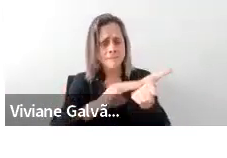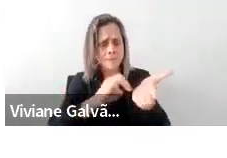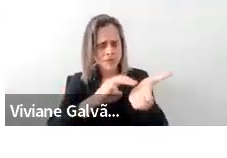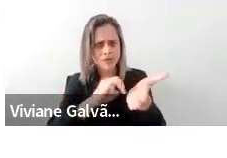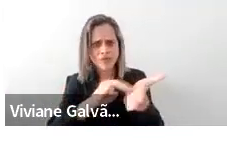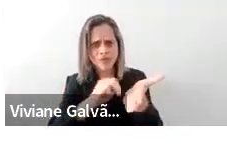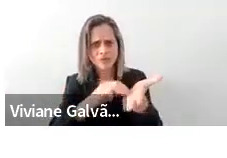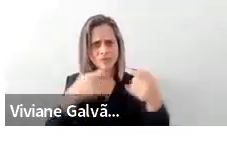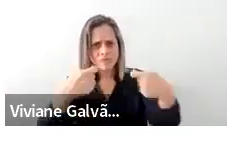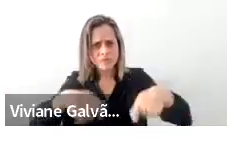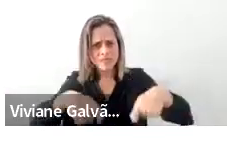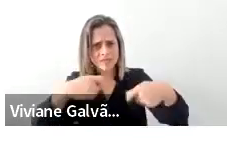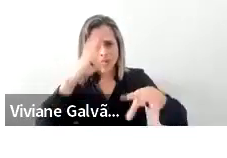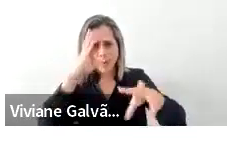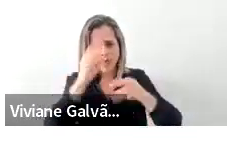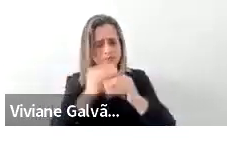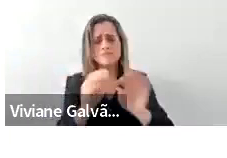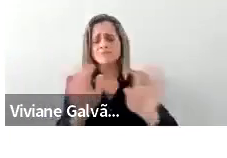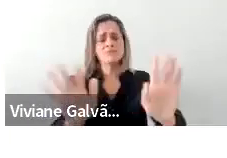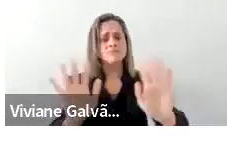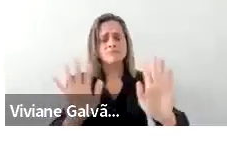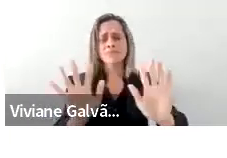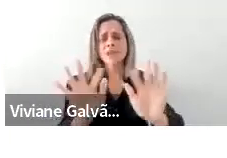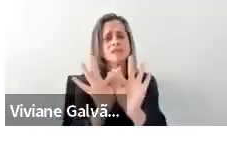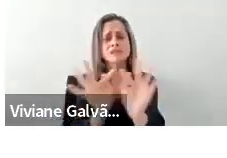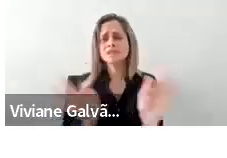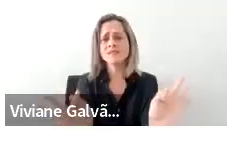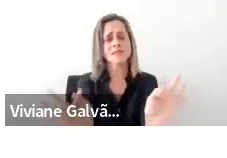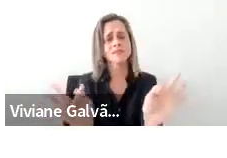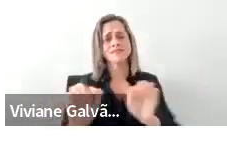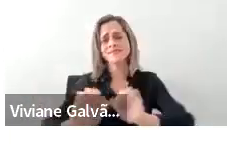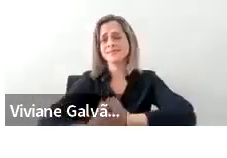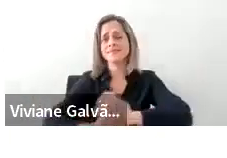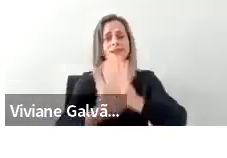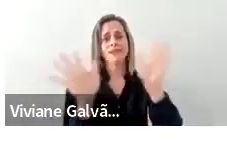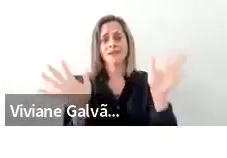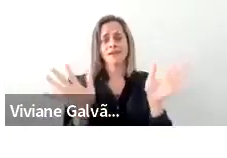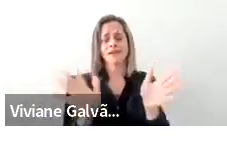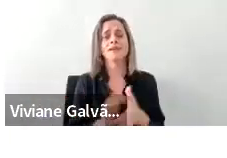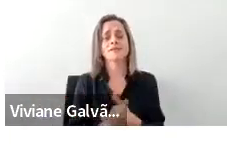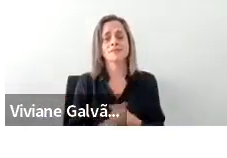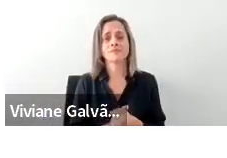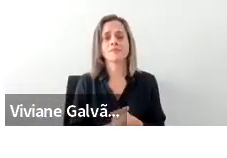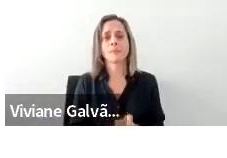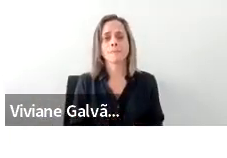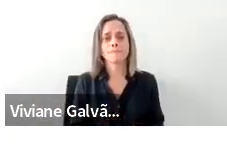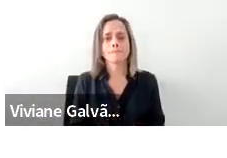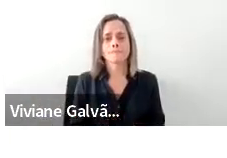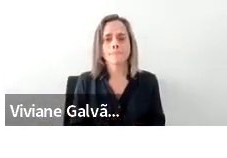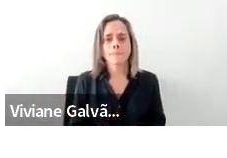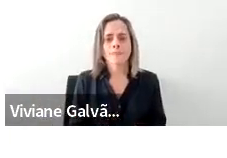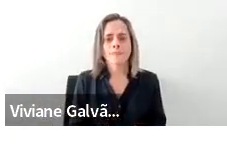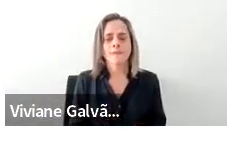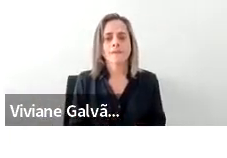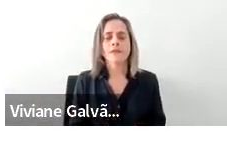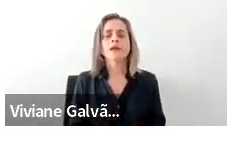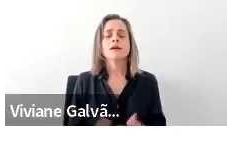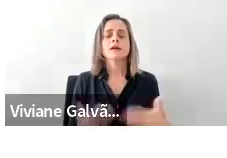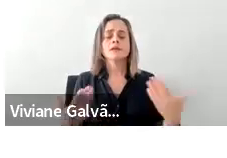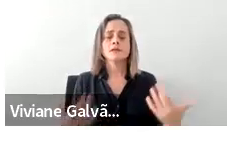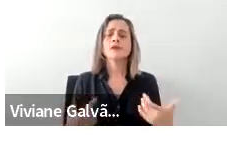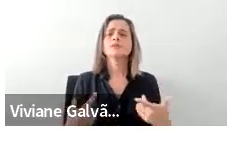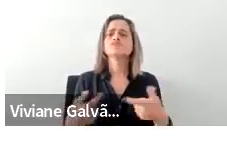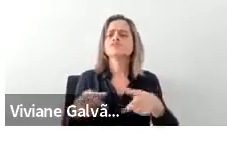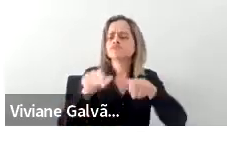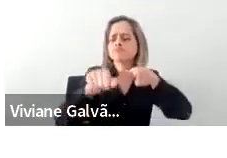and transparent. In both of these cases, people themselves have mastery over their own process